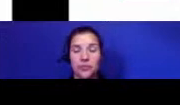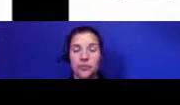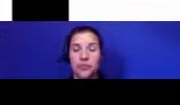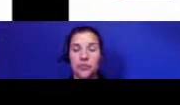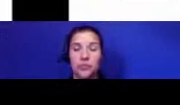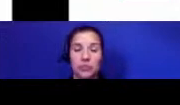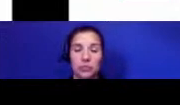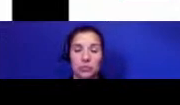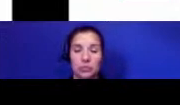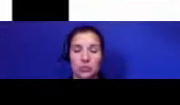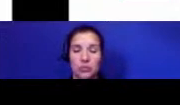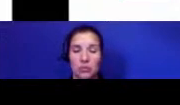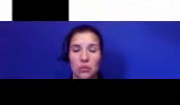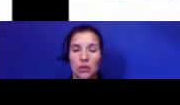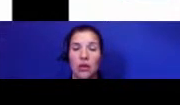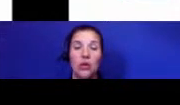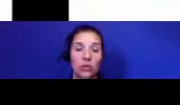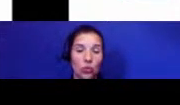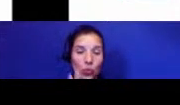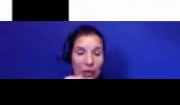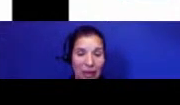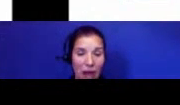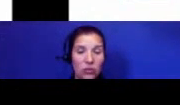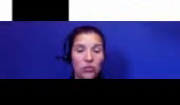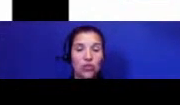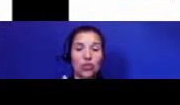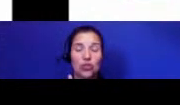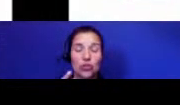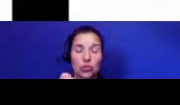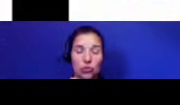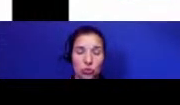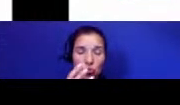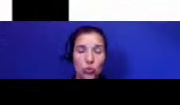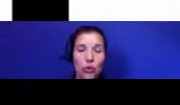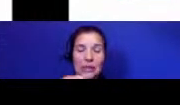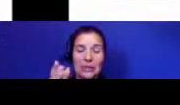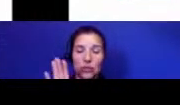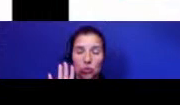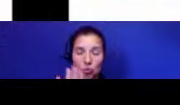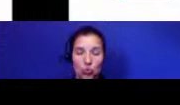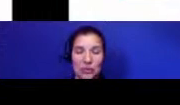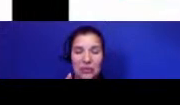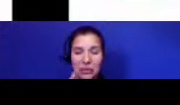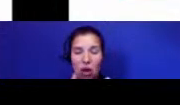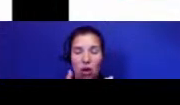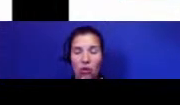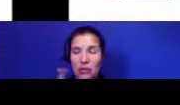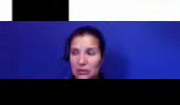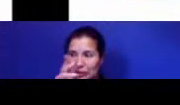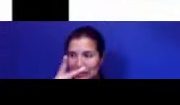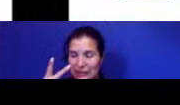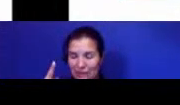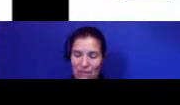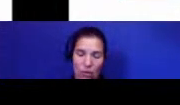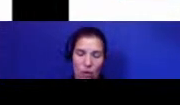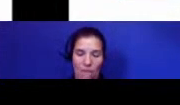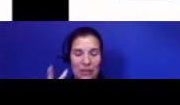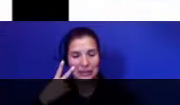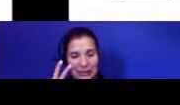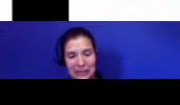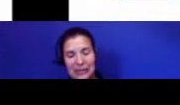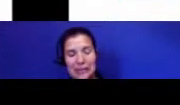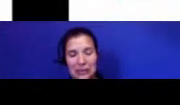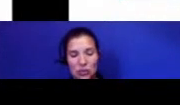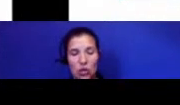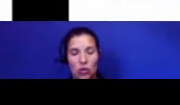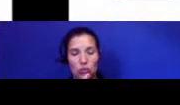School counselors, nurses, social workers, and school psychologists are often the first to see children who are sick, stressed,